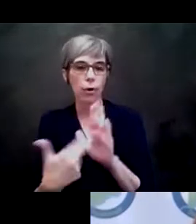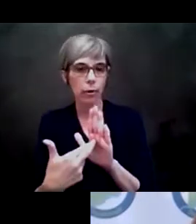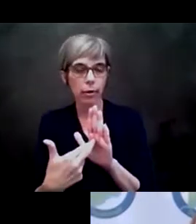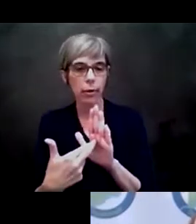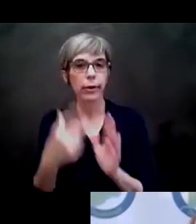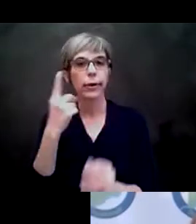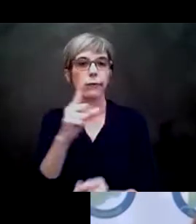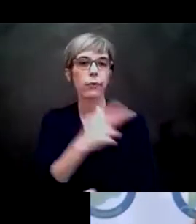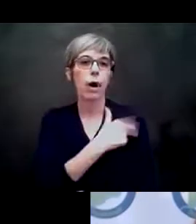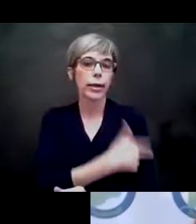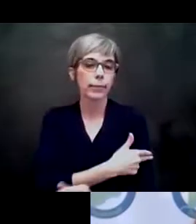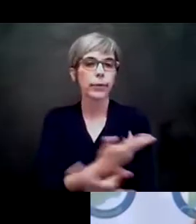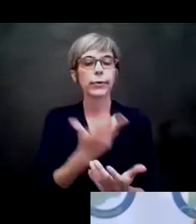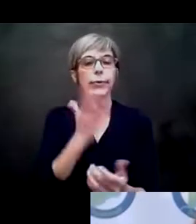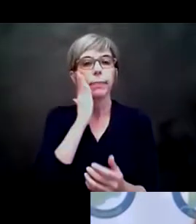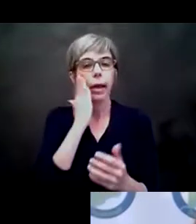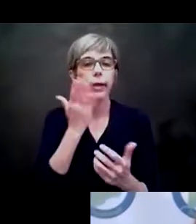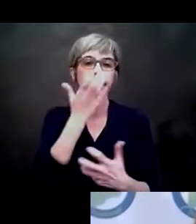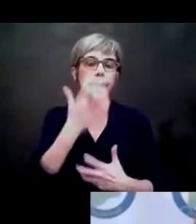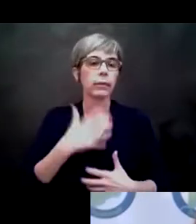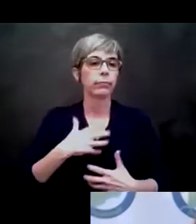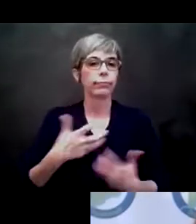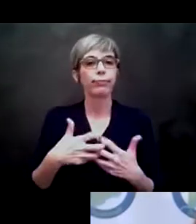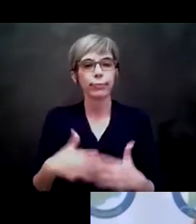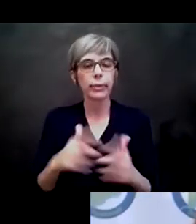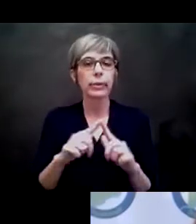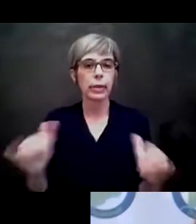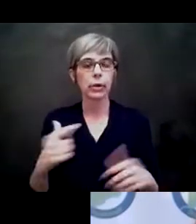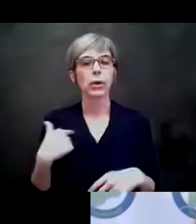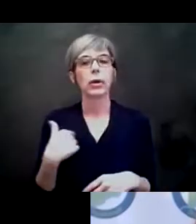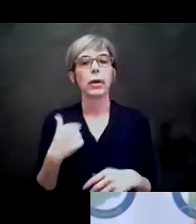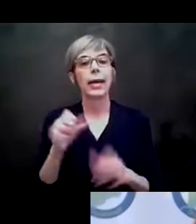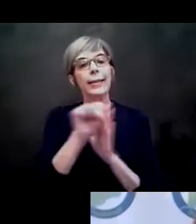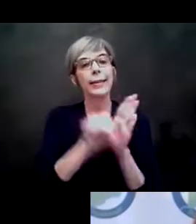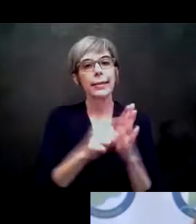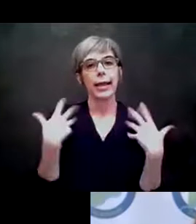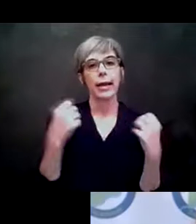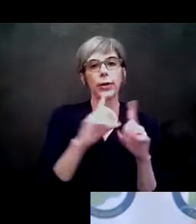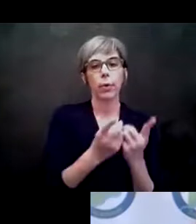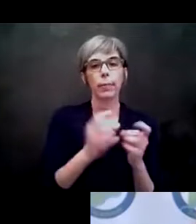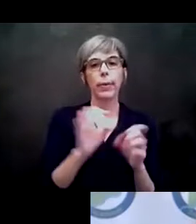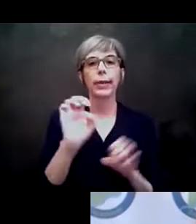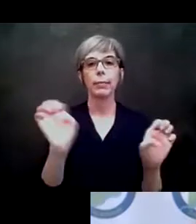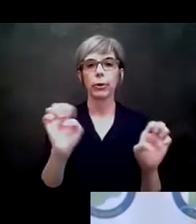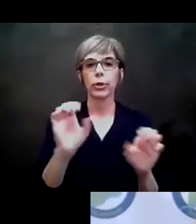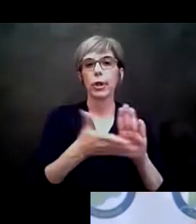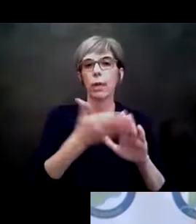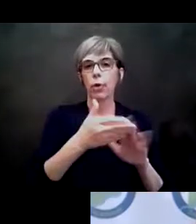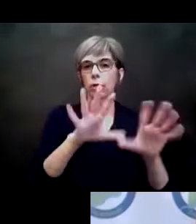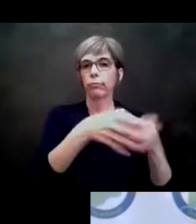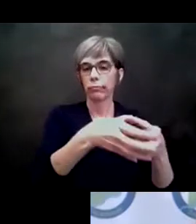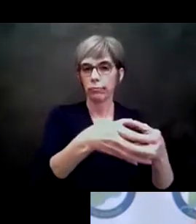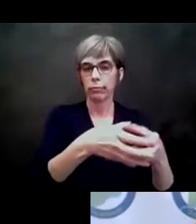their numbers of beds and ventilators to the state health department and the emergency operations center, and the regional